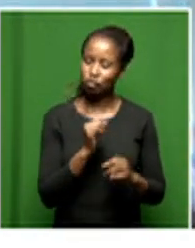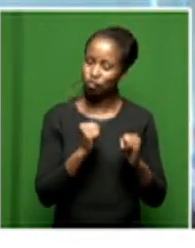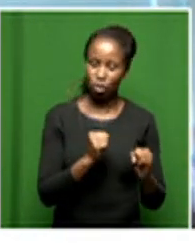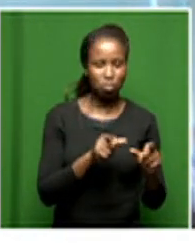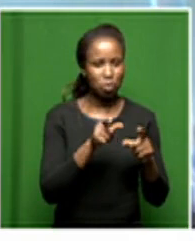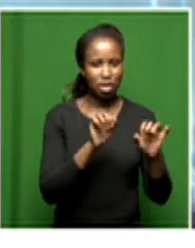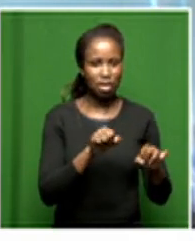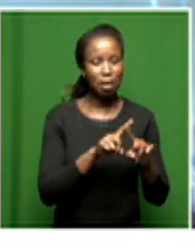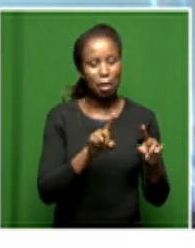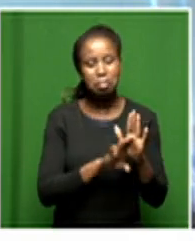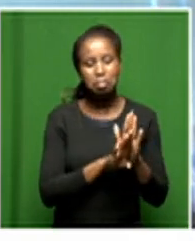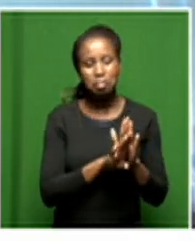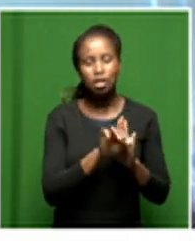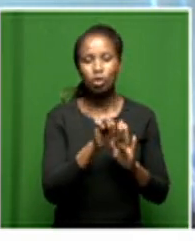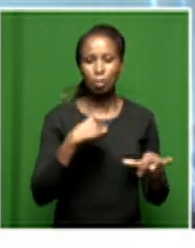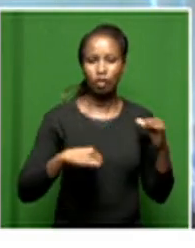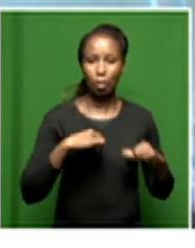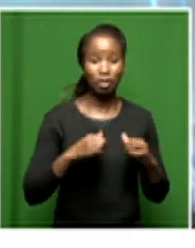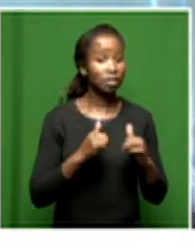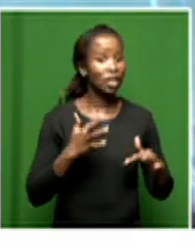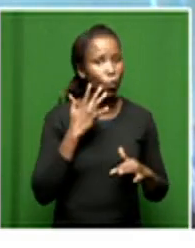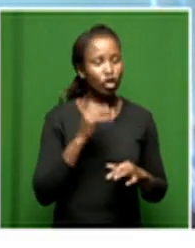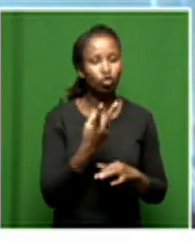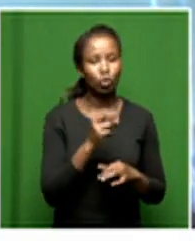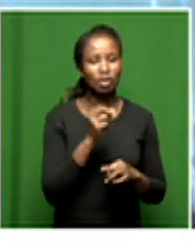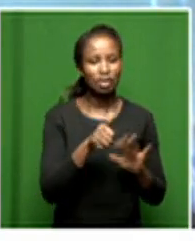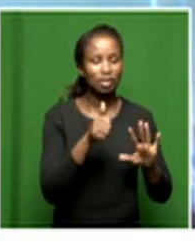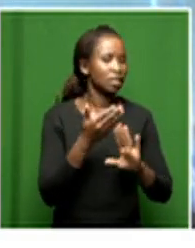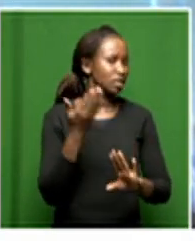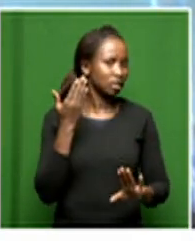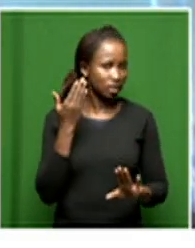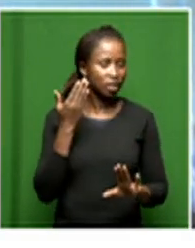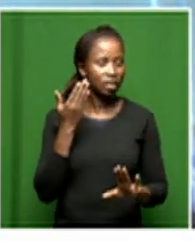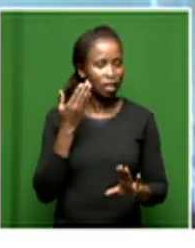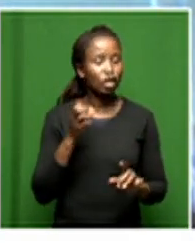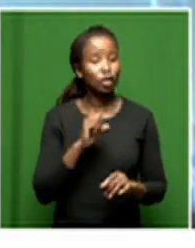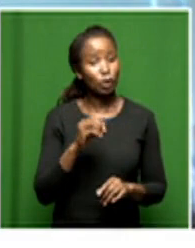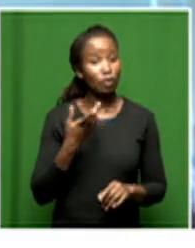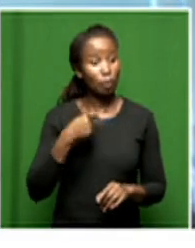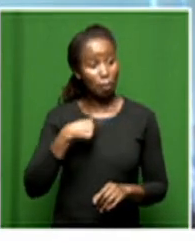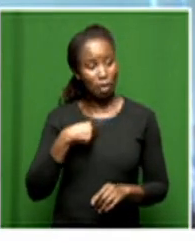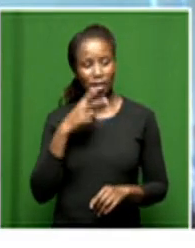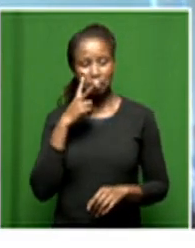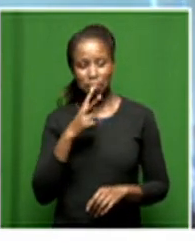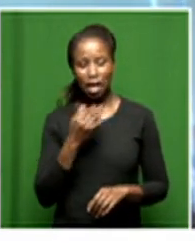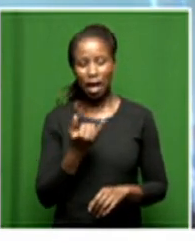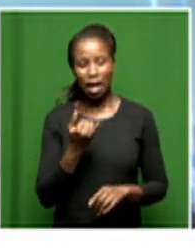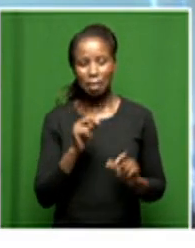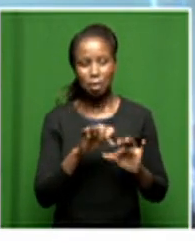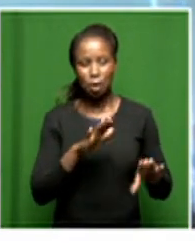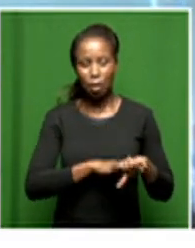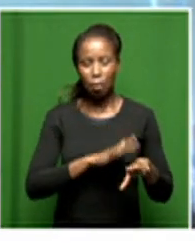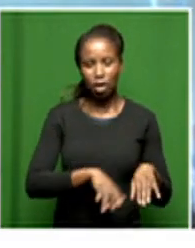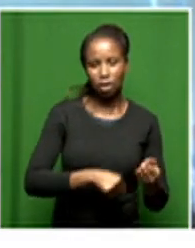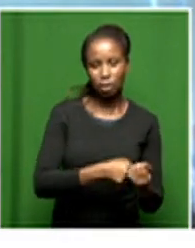they improved on their performance from 2016. That says to me that more and more voters are coming home. And if the ANC is able